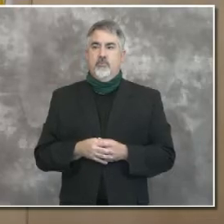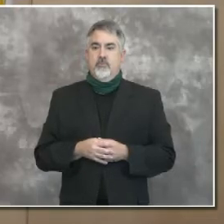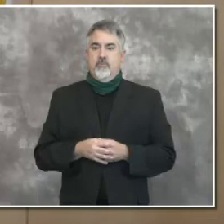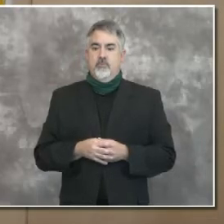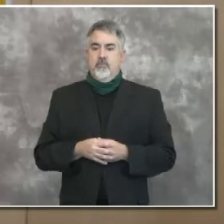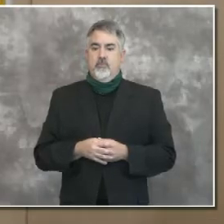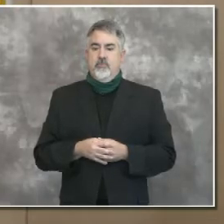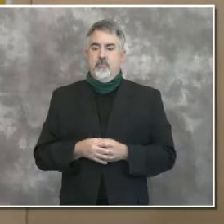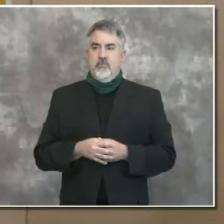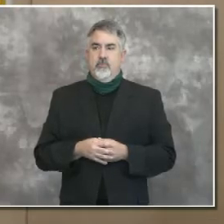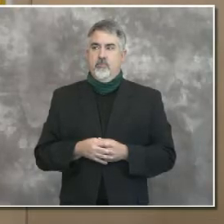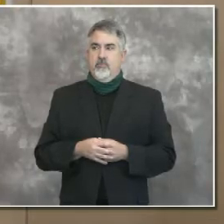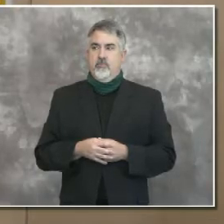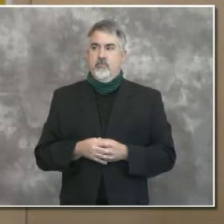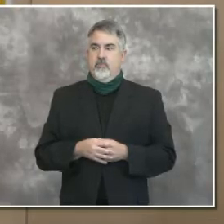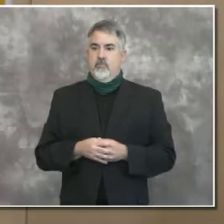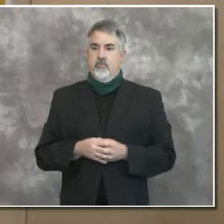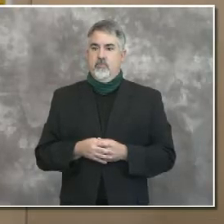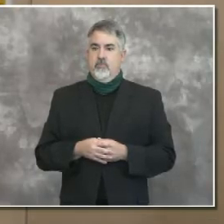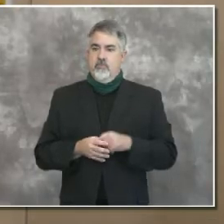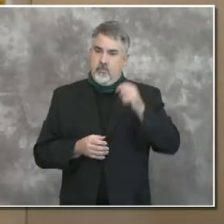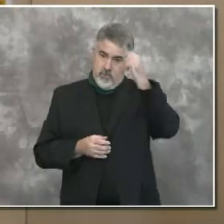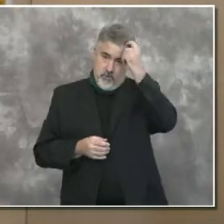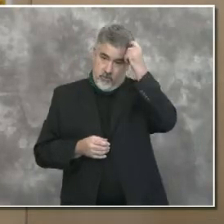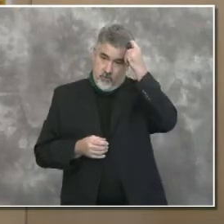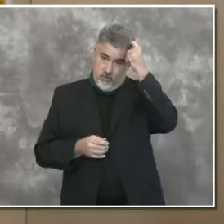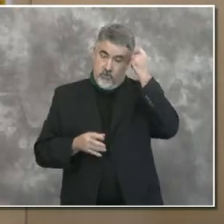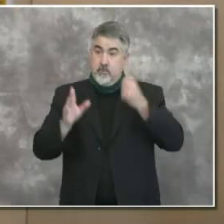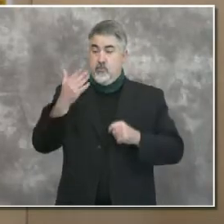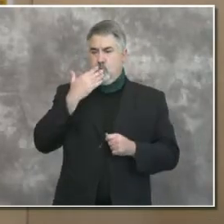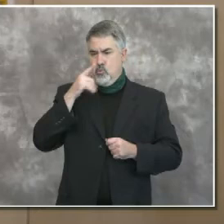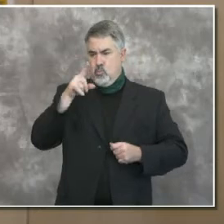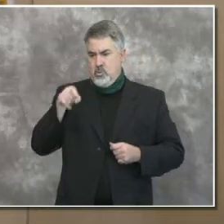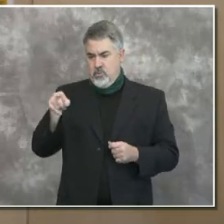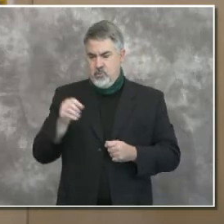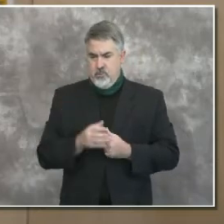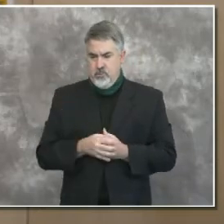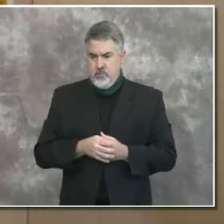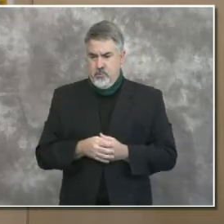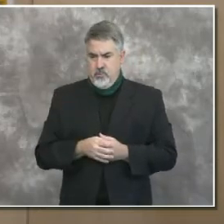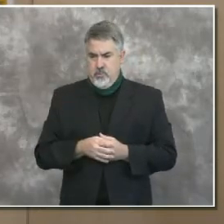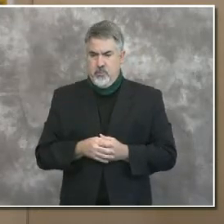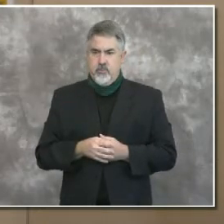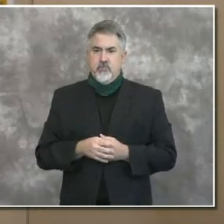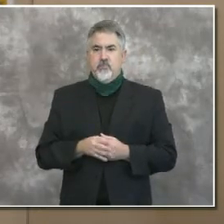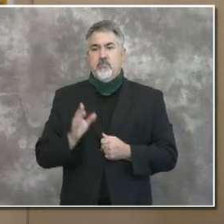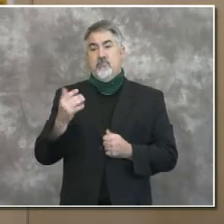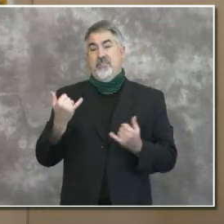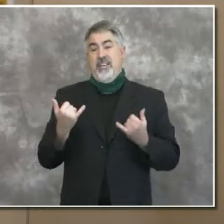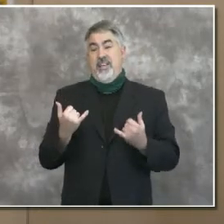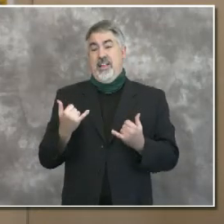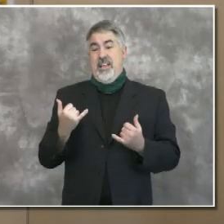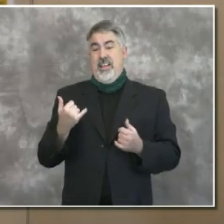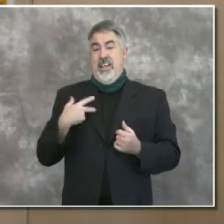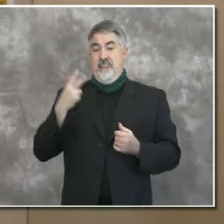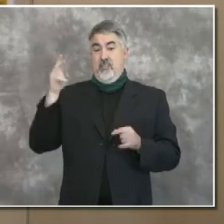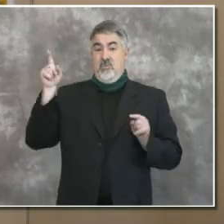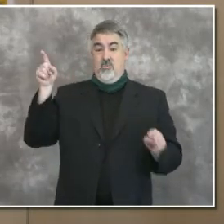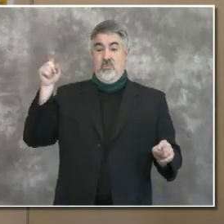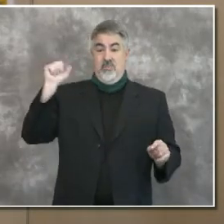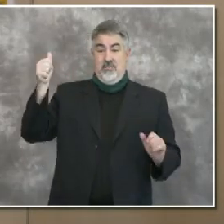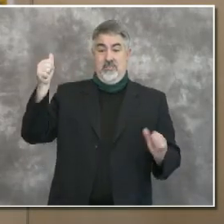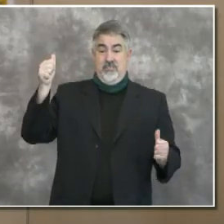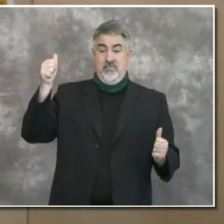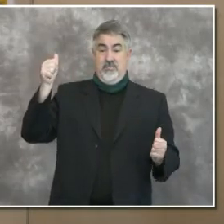So thank you for the question. At the two sites that we have, I'll just give you the numbers. At the